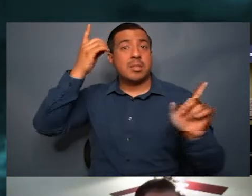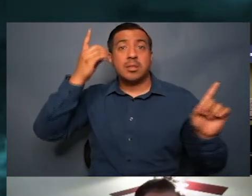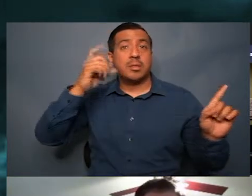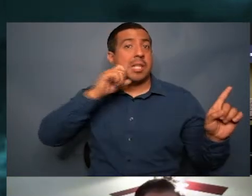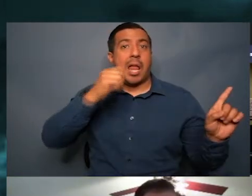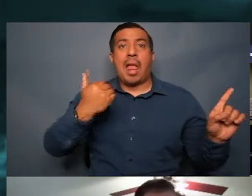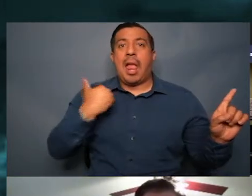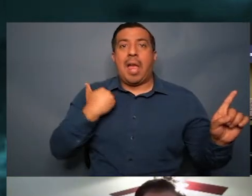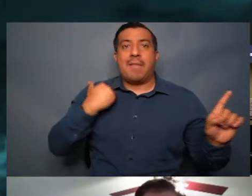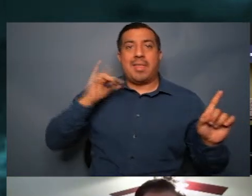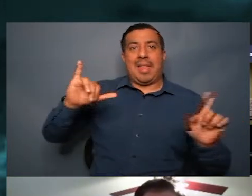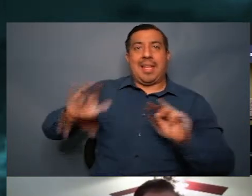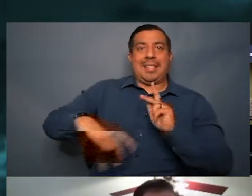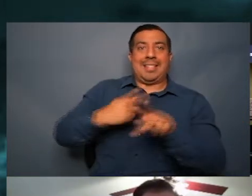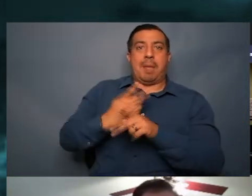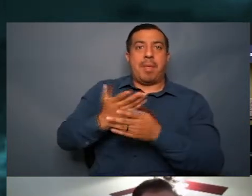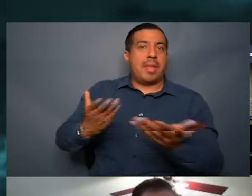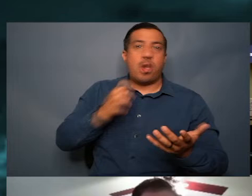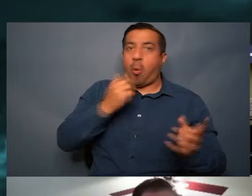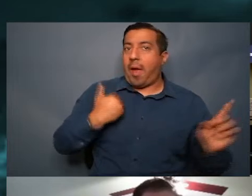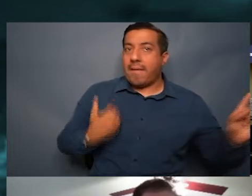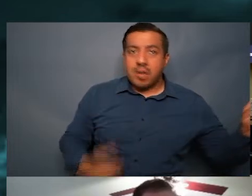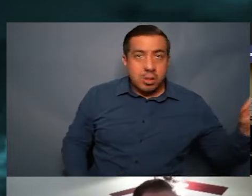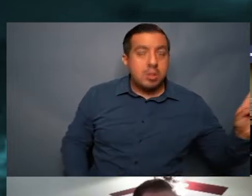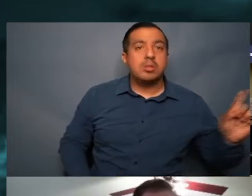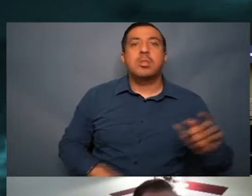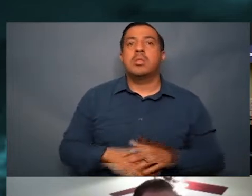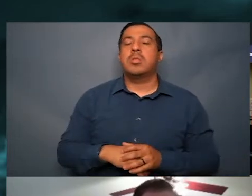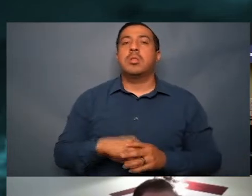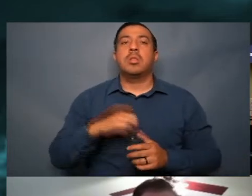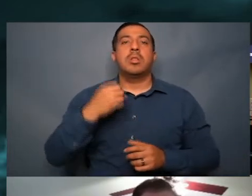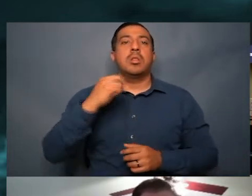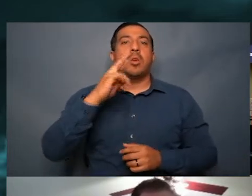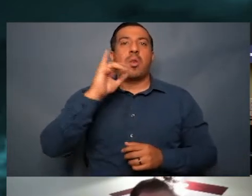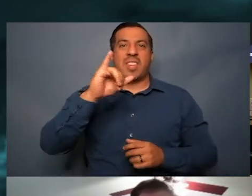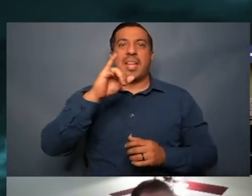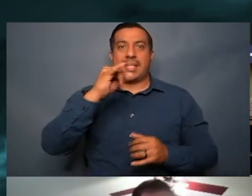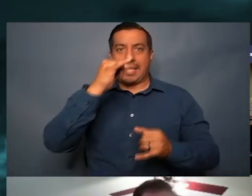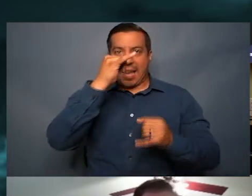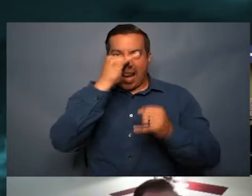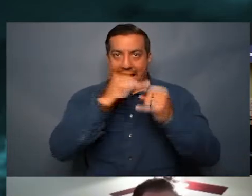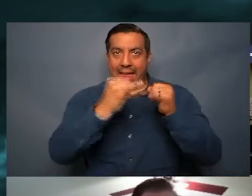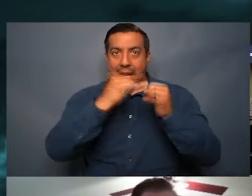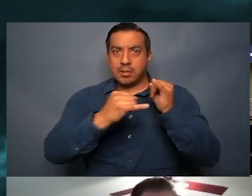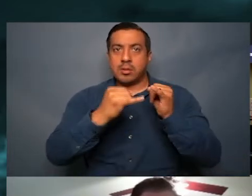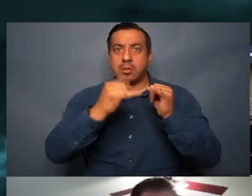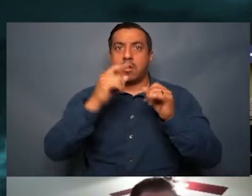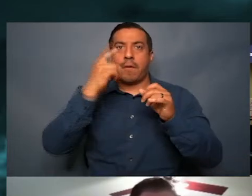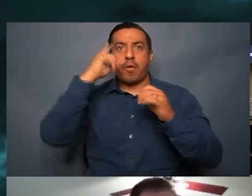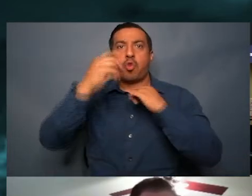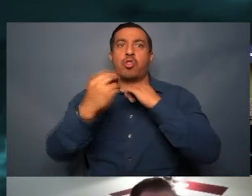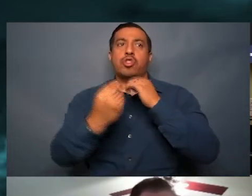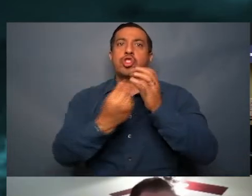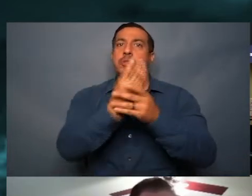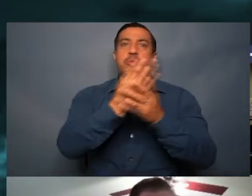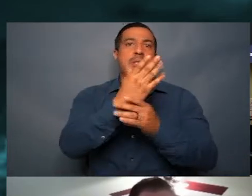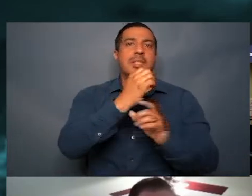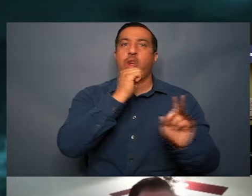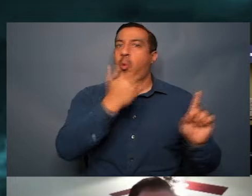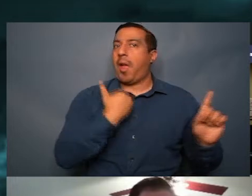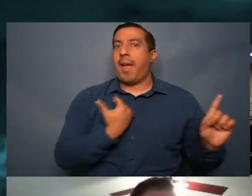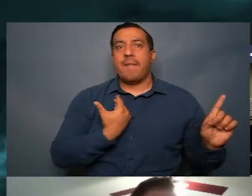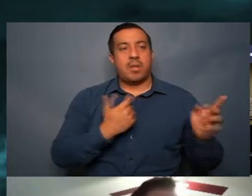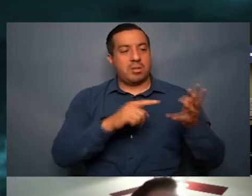have that kind of things, especially during the last part of the spring,